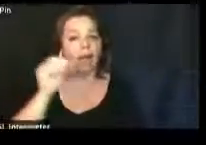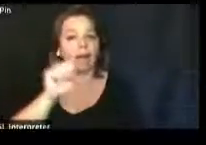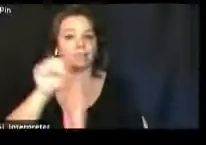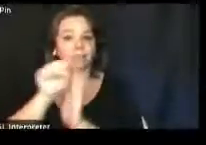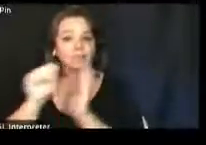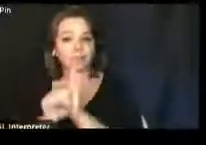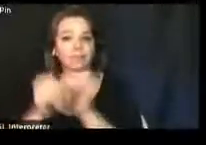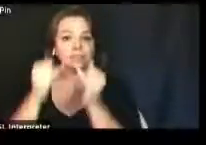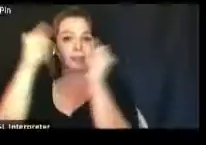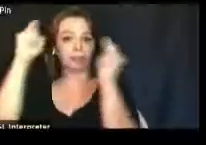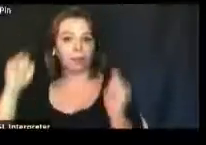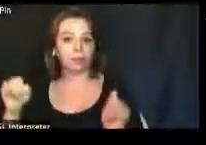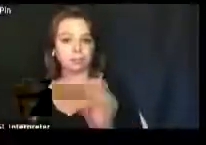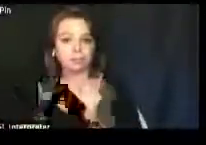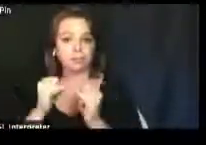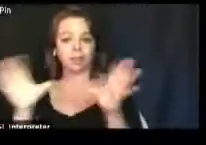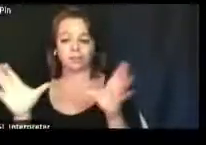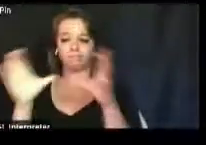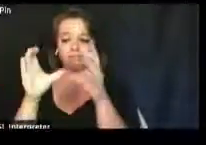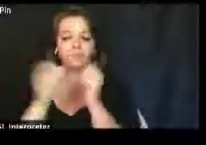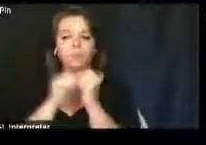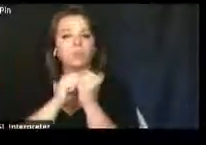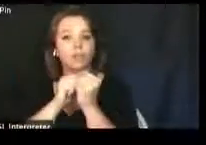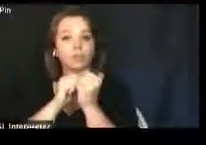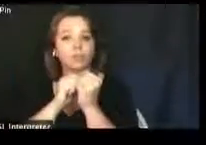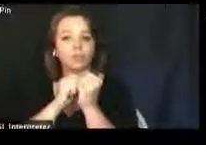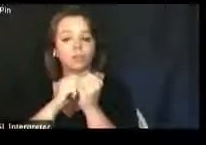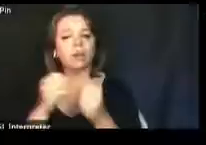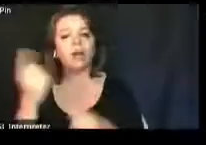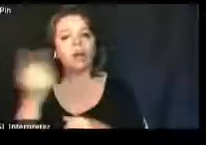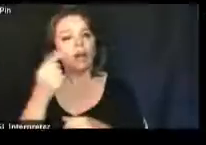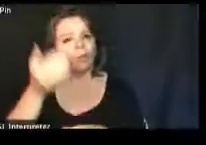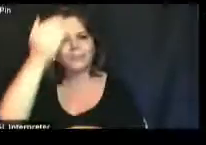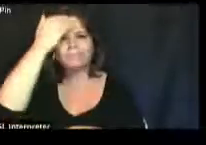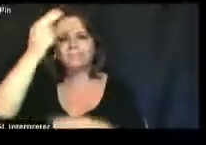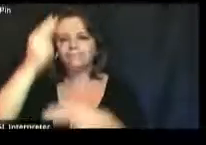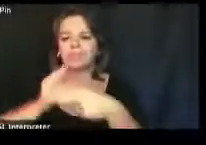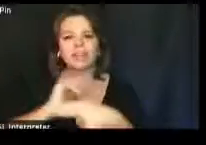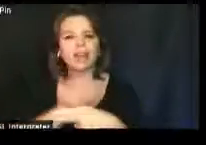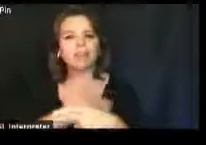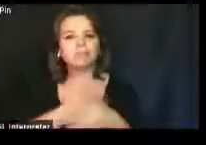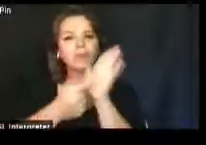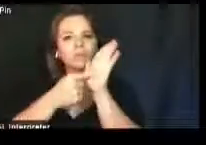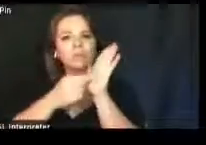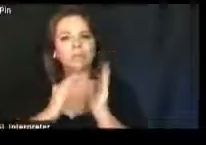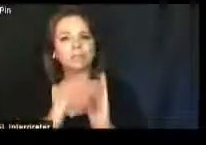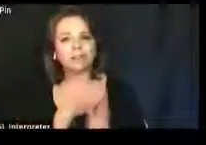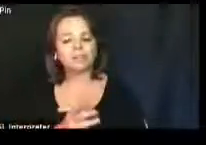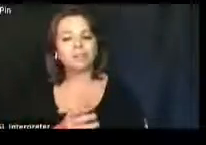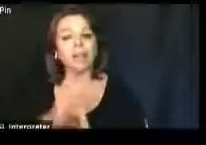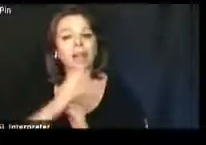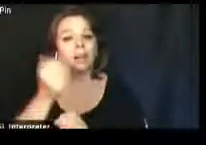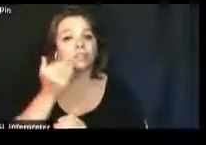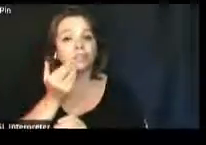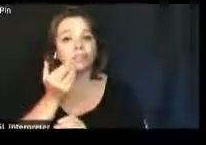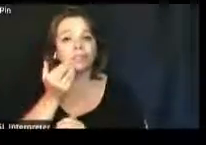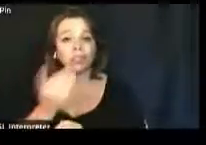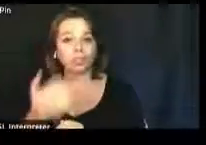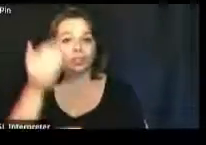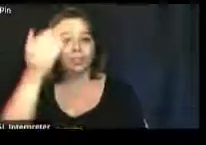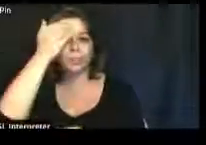lines. I always know the names of our elected officials, and it's good knowing that they